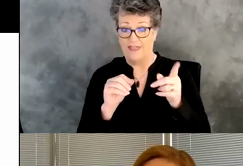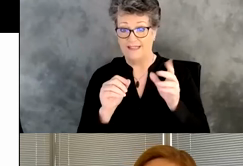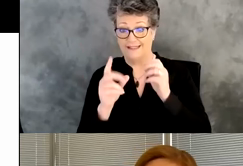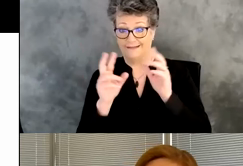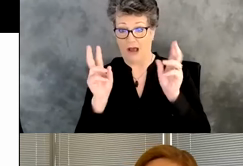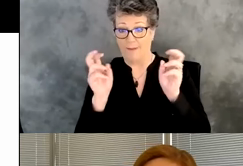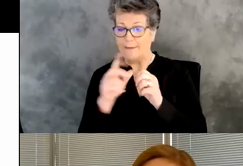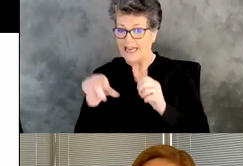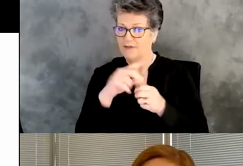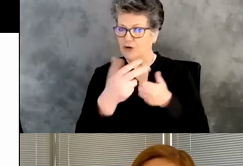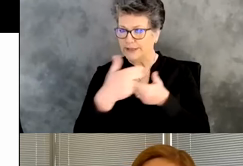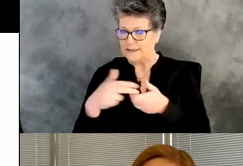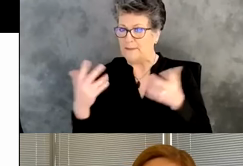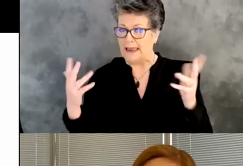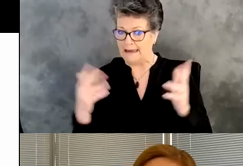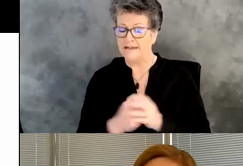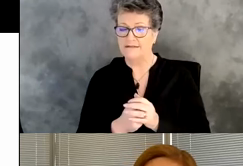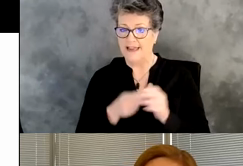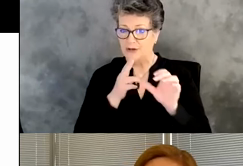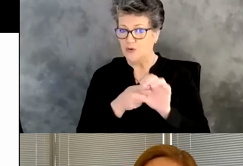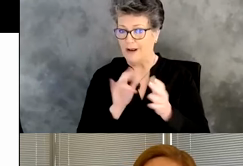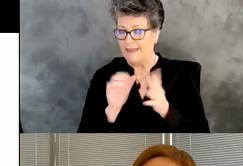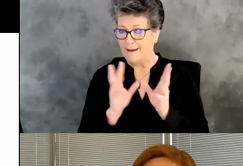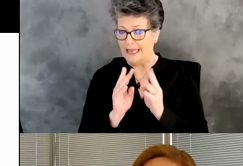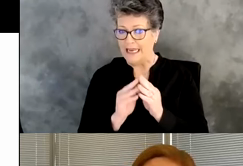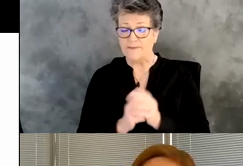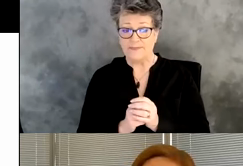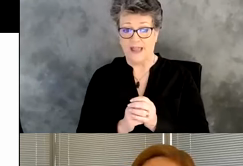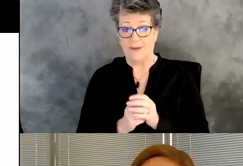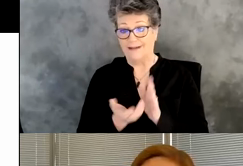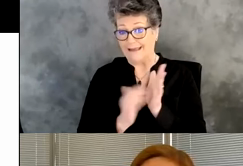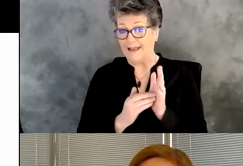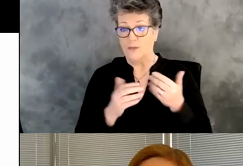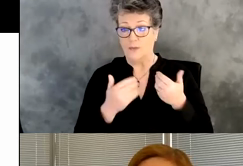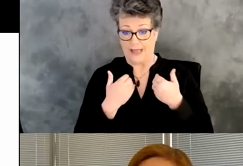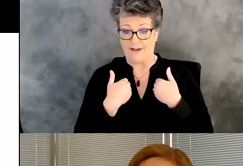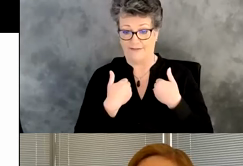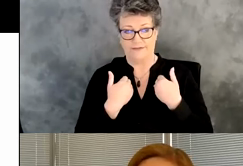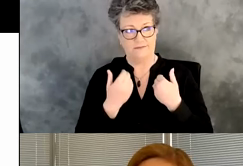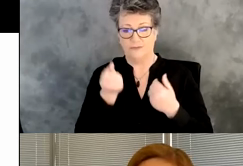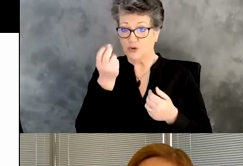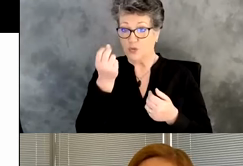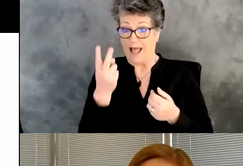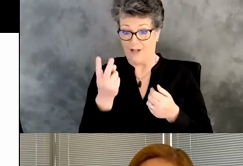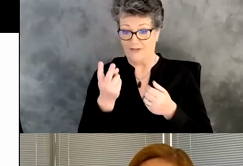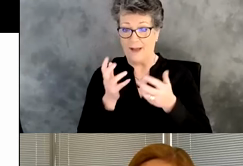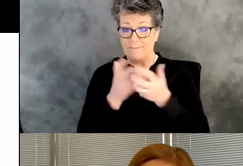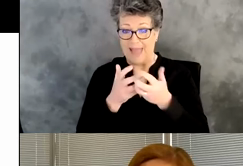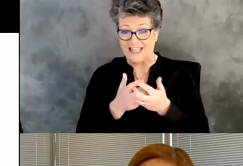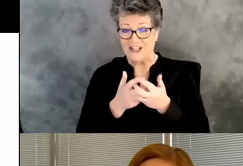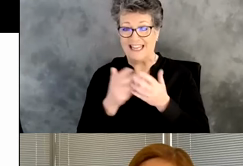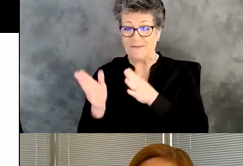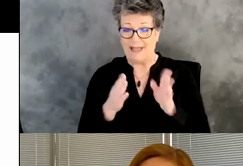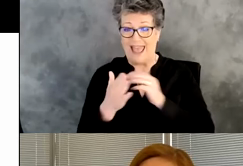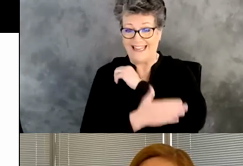many of you have participated and joined that meeting, but again, we have, there's 12 matching plan counties that